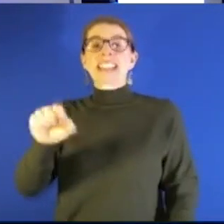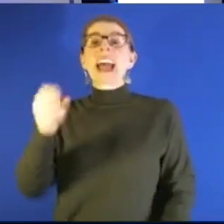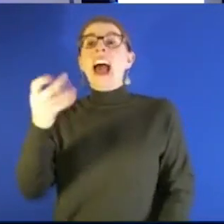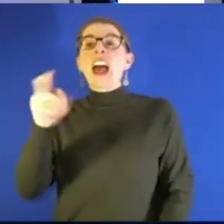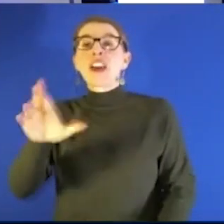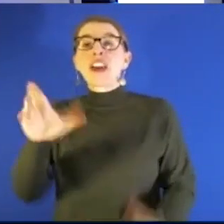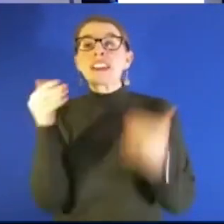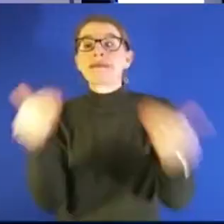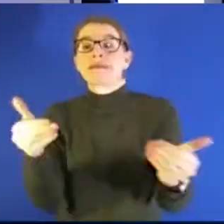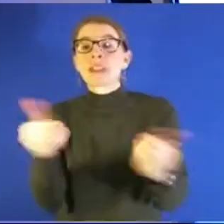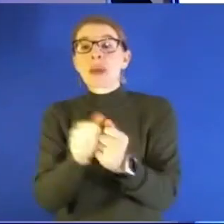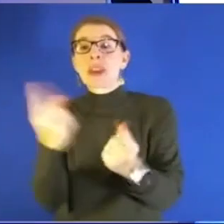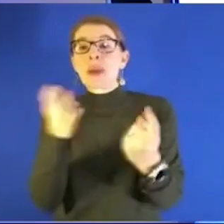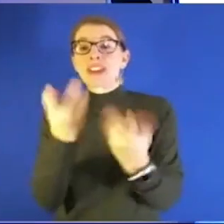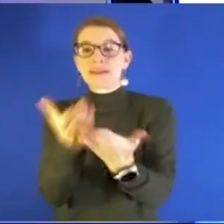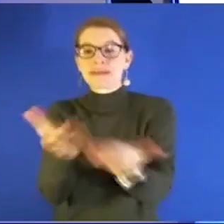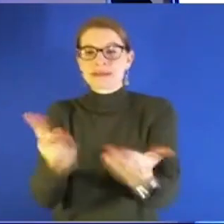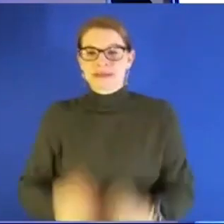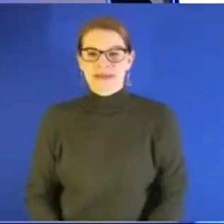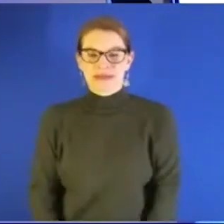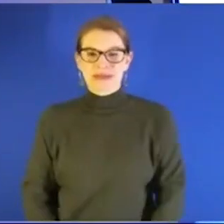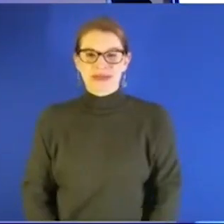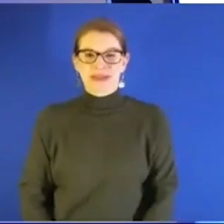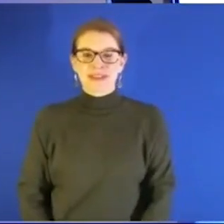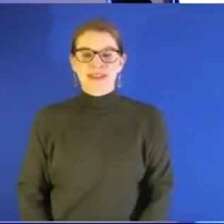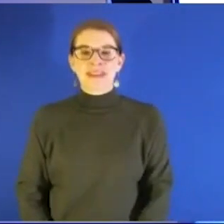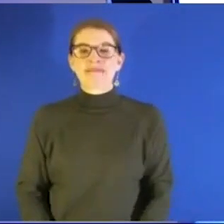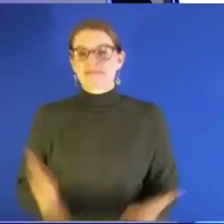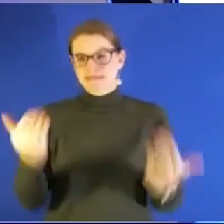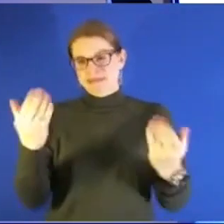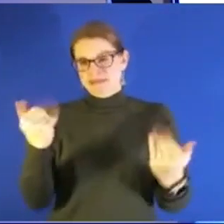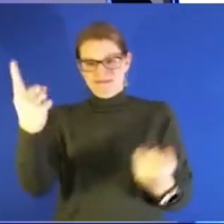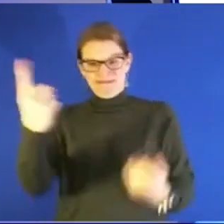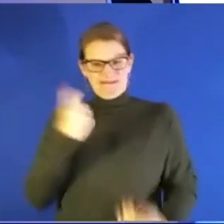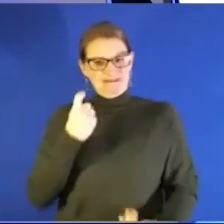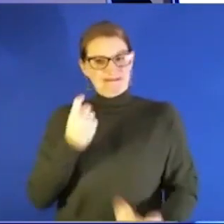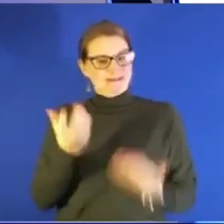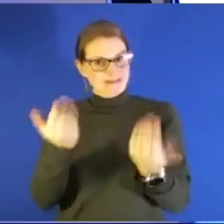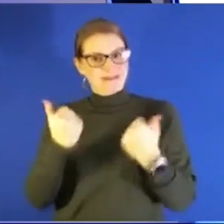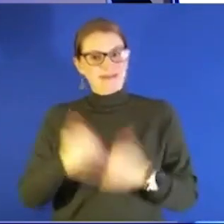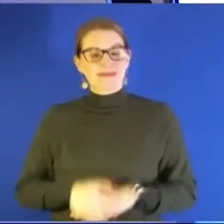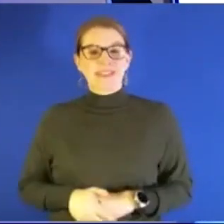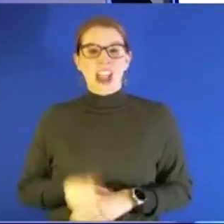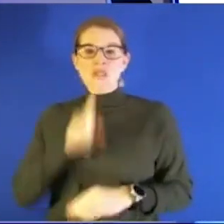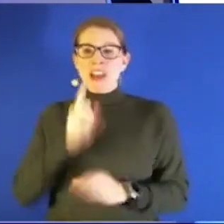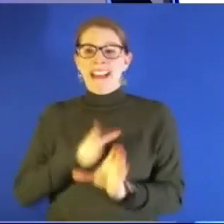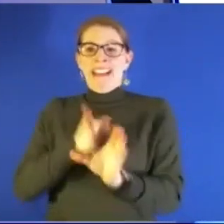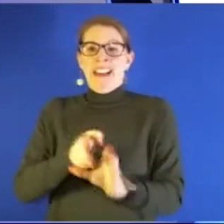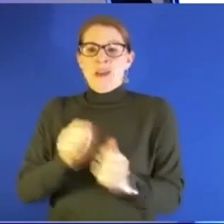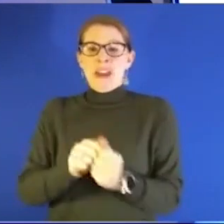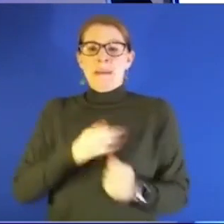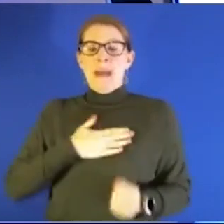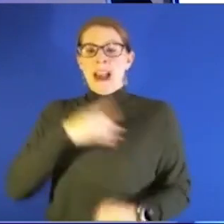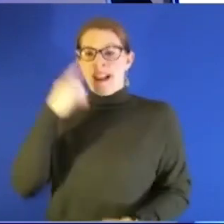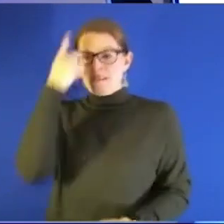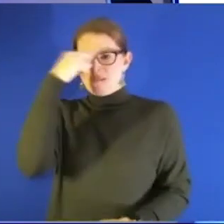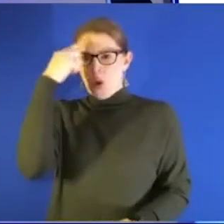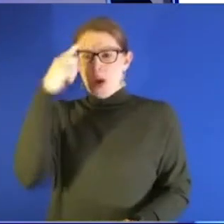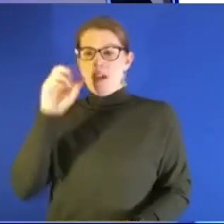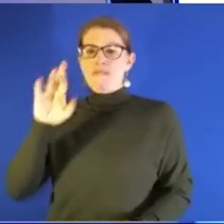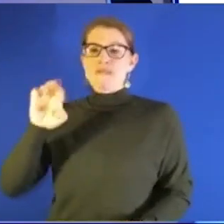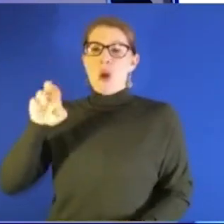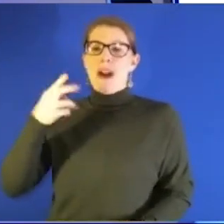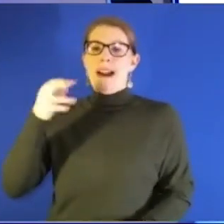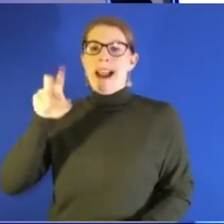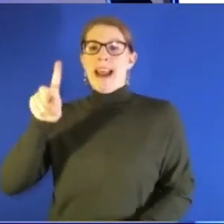morning. Okay, Heather. Go ahead and ask that question again, Heather. I really interrupted you with my Forehead brothers joke.